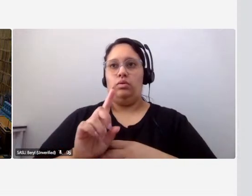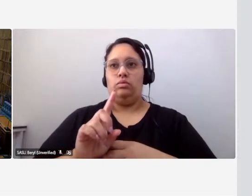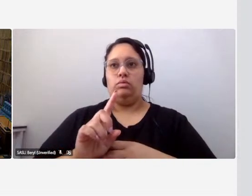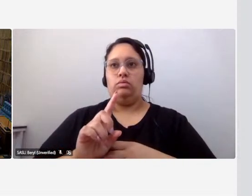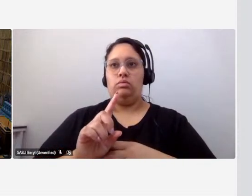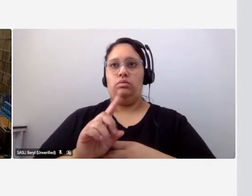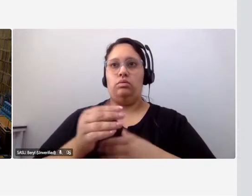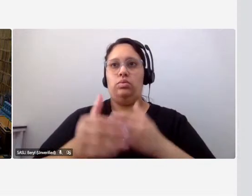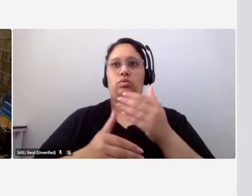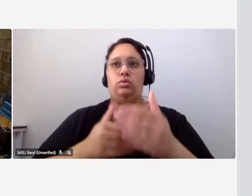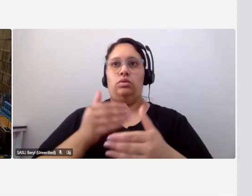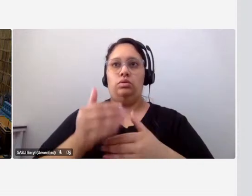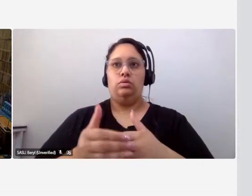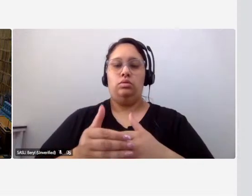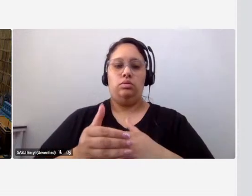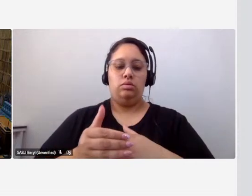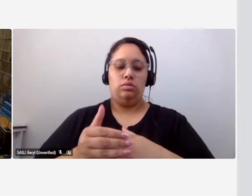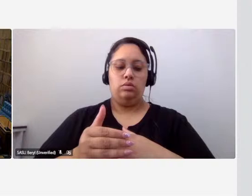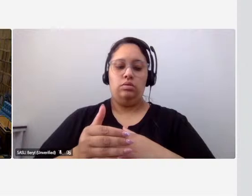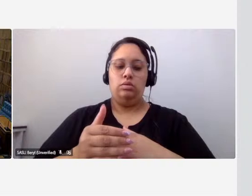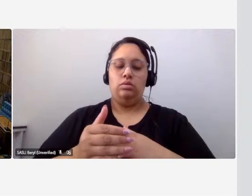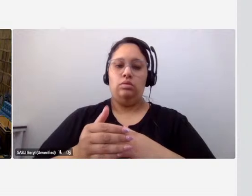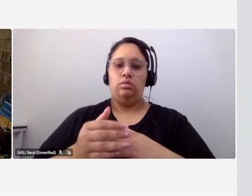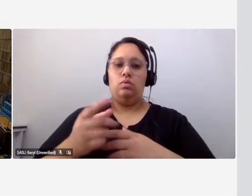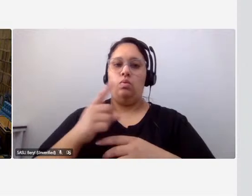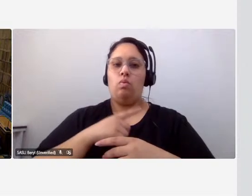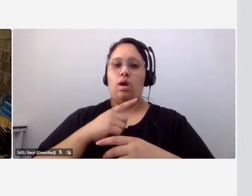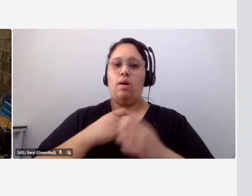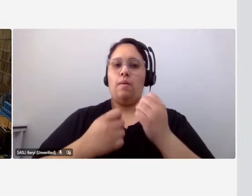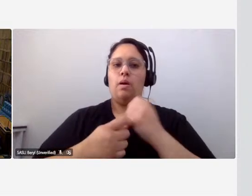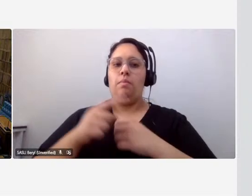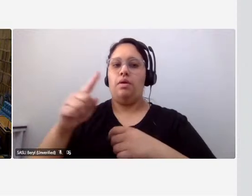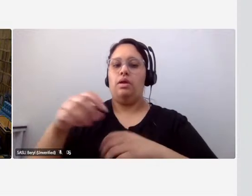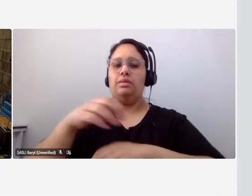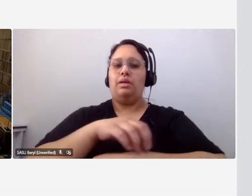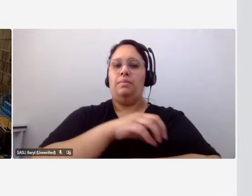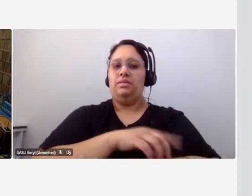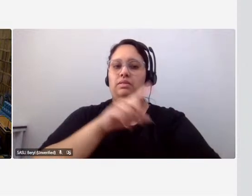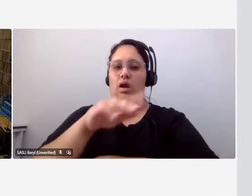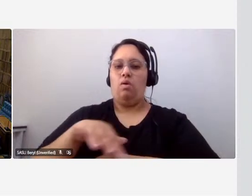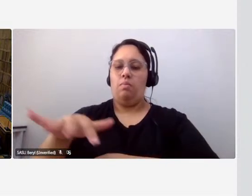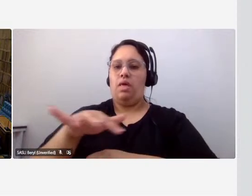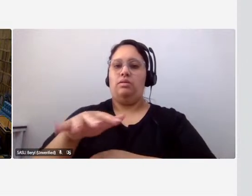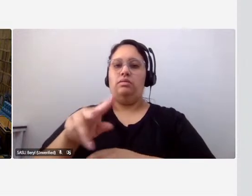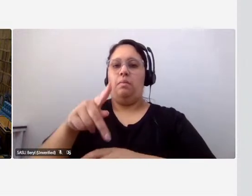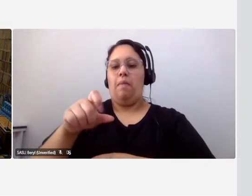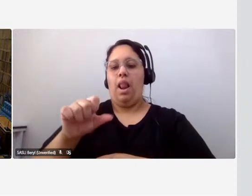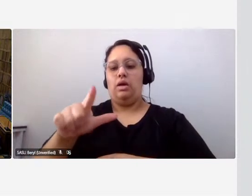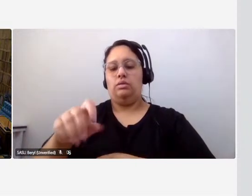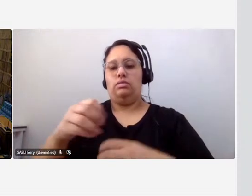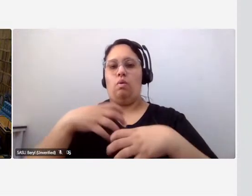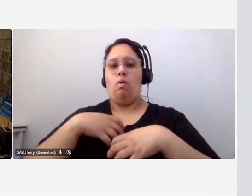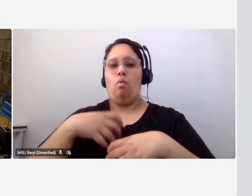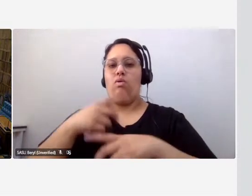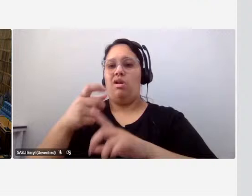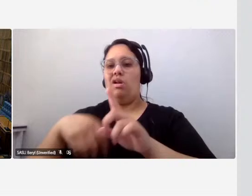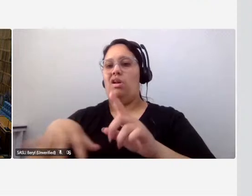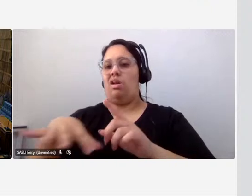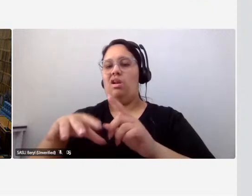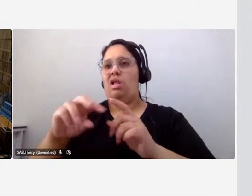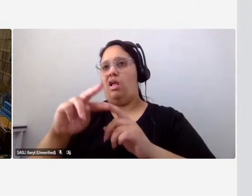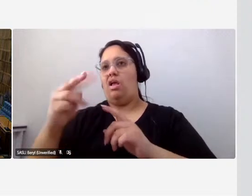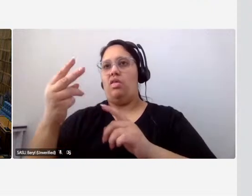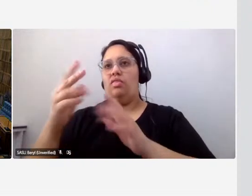went to Simonstown with the Palace Barracks, which is one property owned by a different